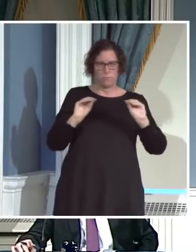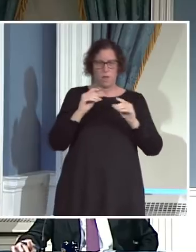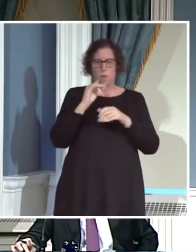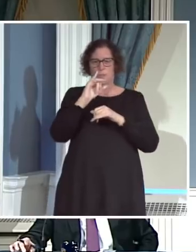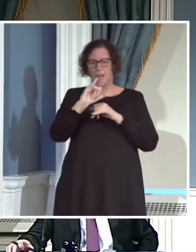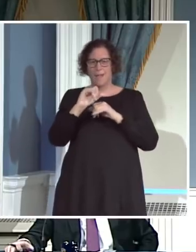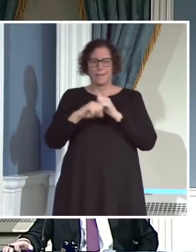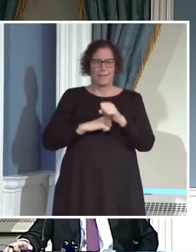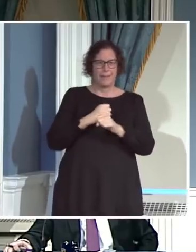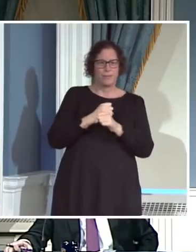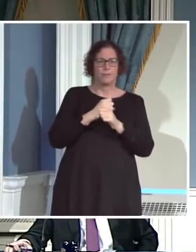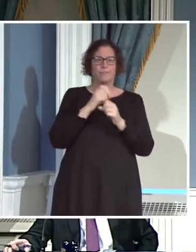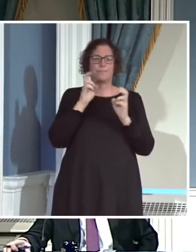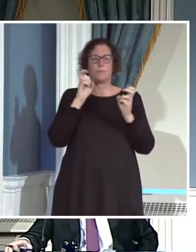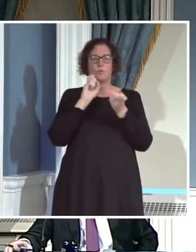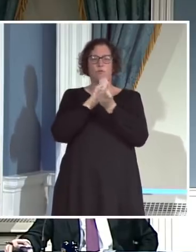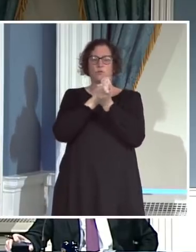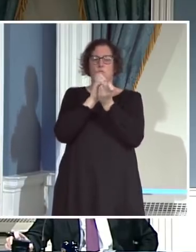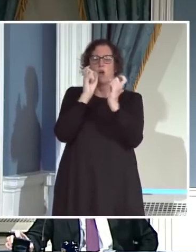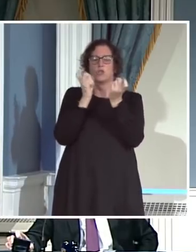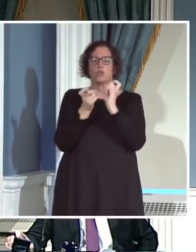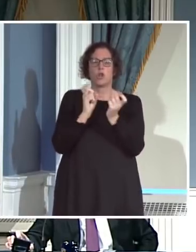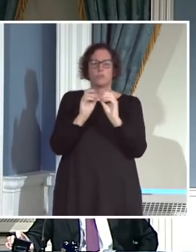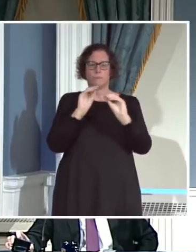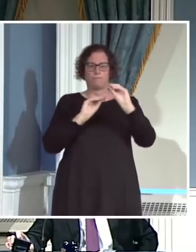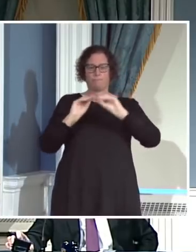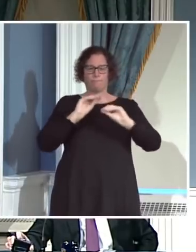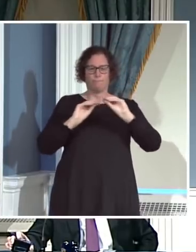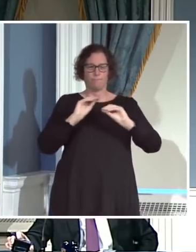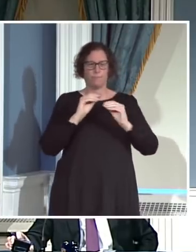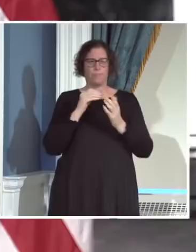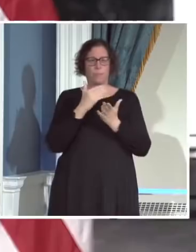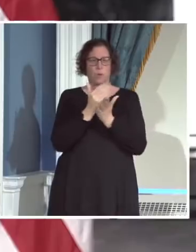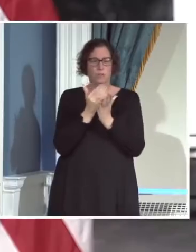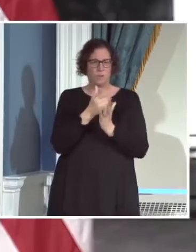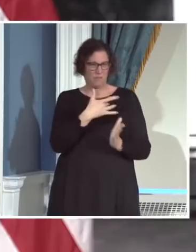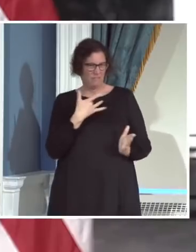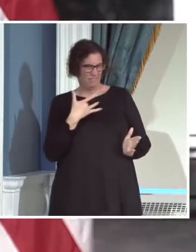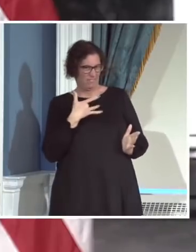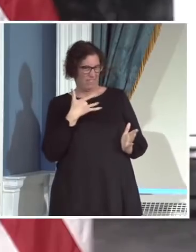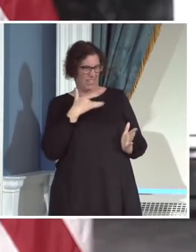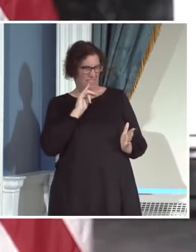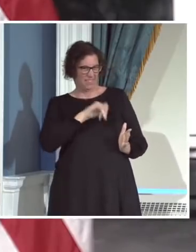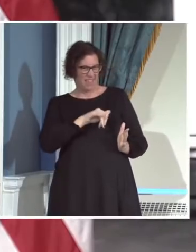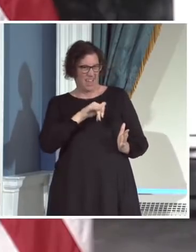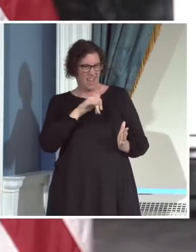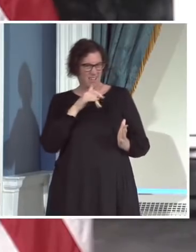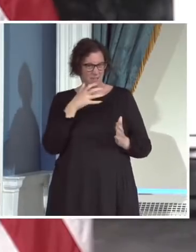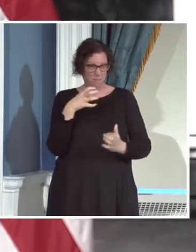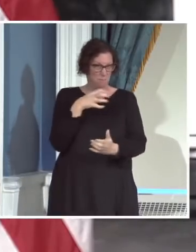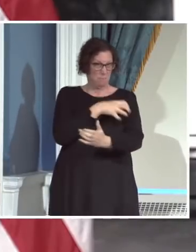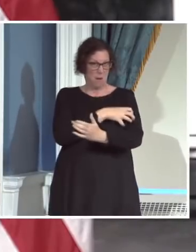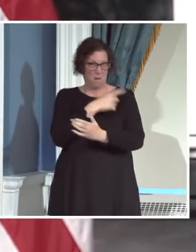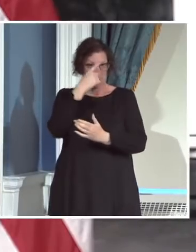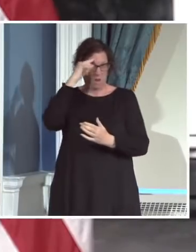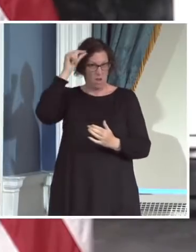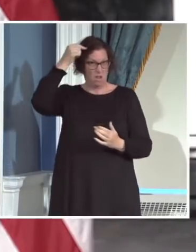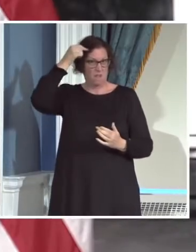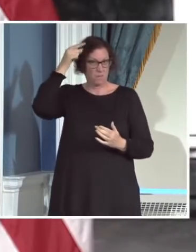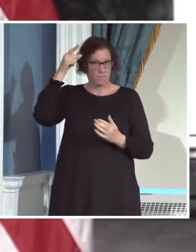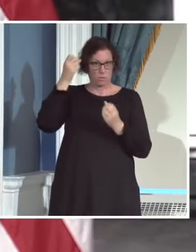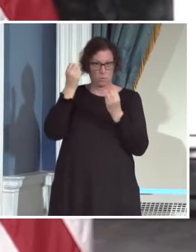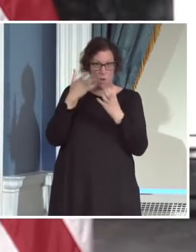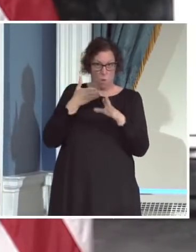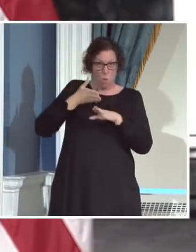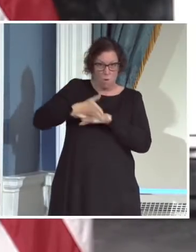you're concerned that would give the governor too much power. Sean, I would just say this. We all understand it's a crisis,